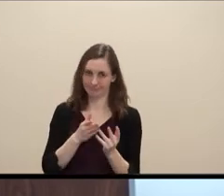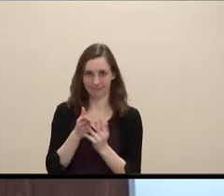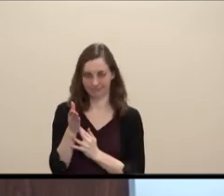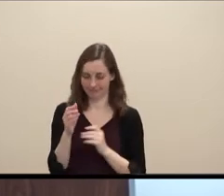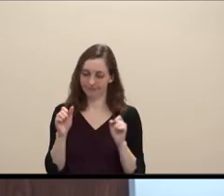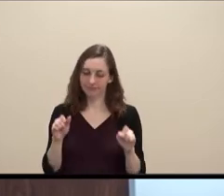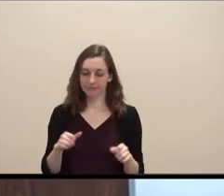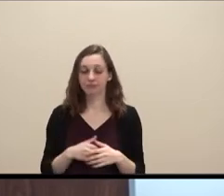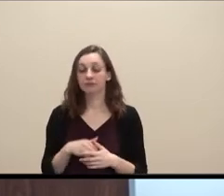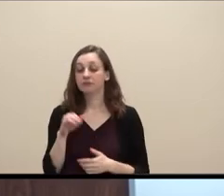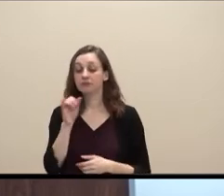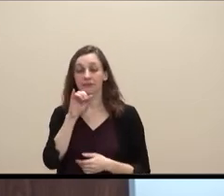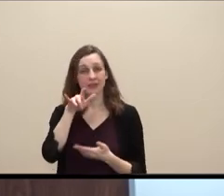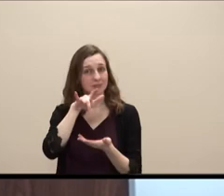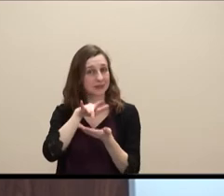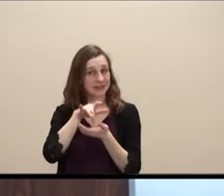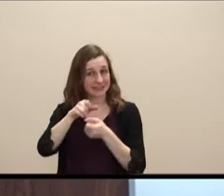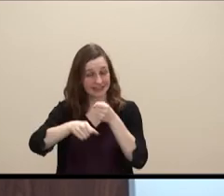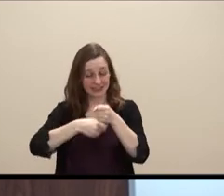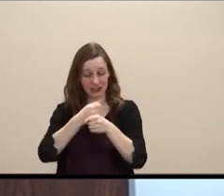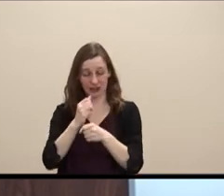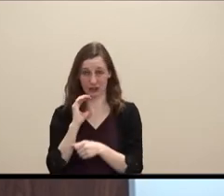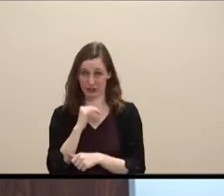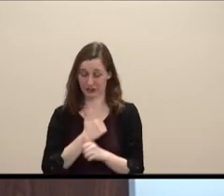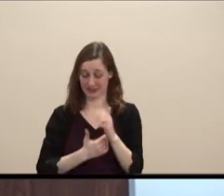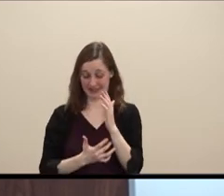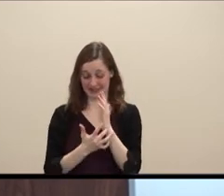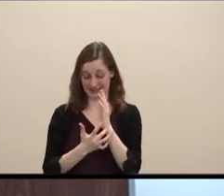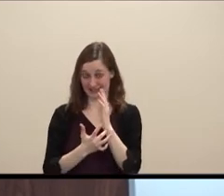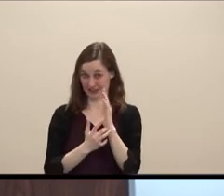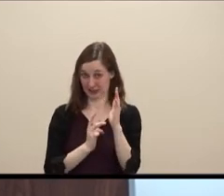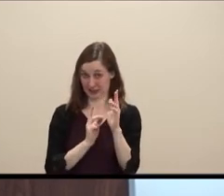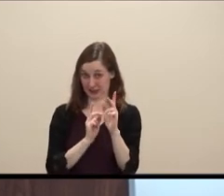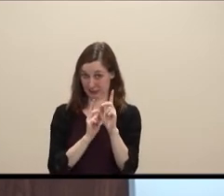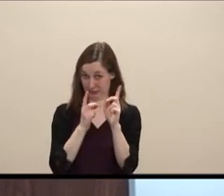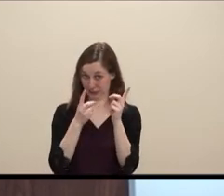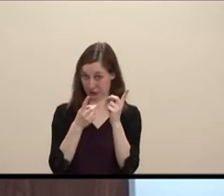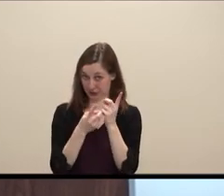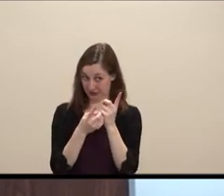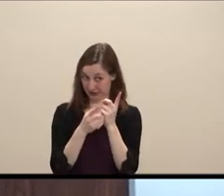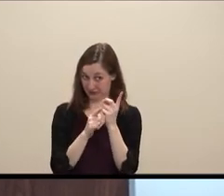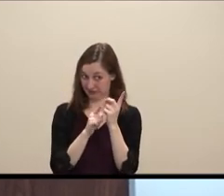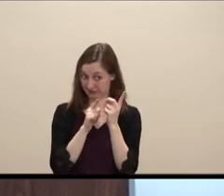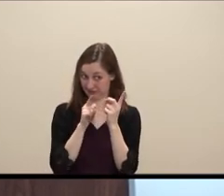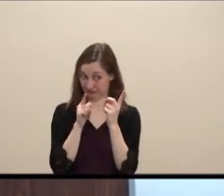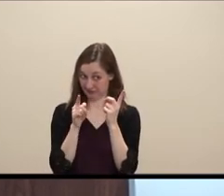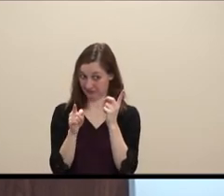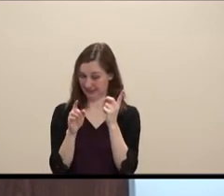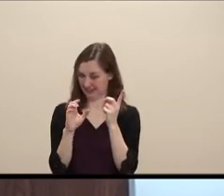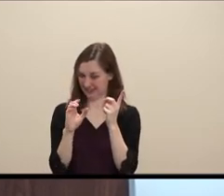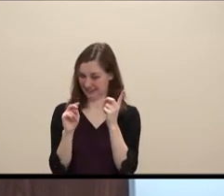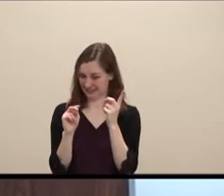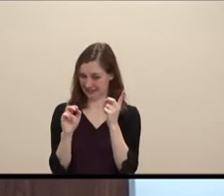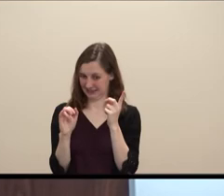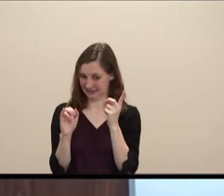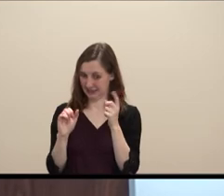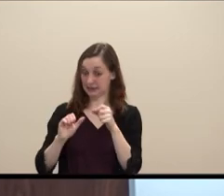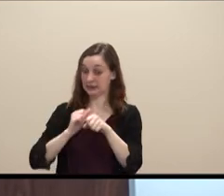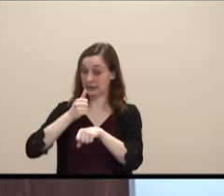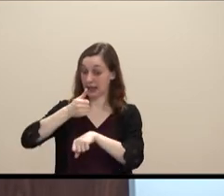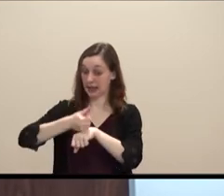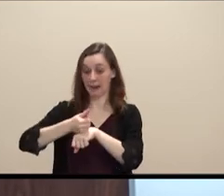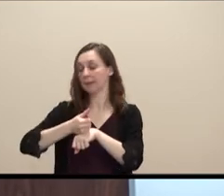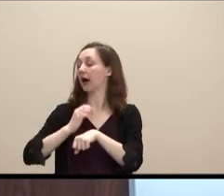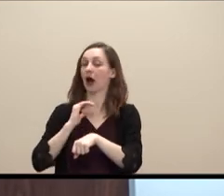also, like mid-year, our technology department, in coordination with CNI, did a wonderful job setting up our online